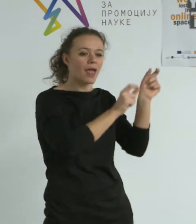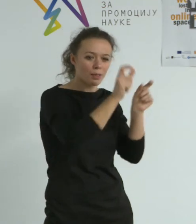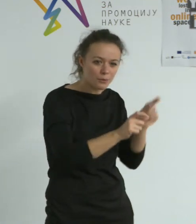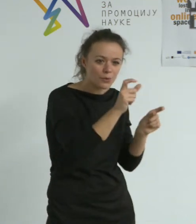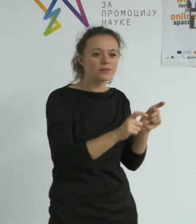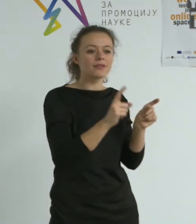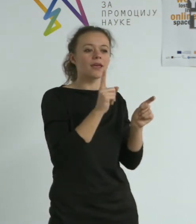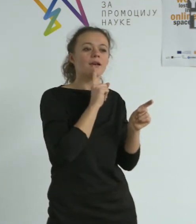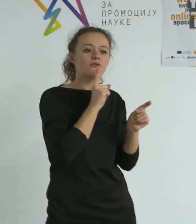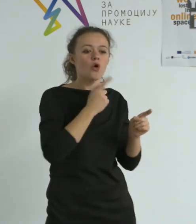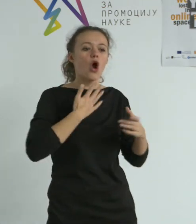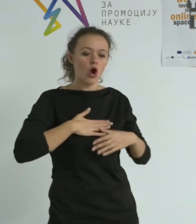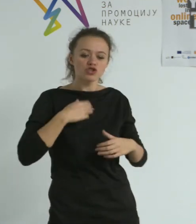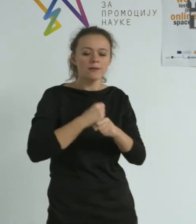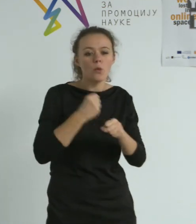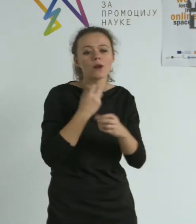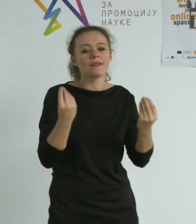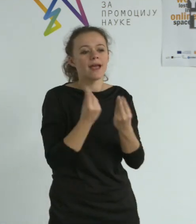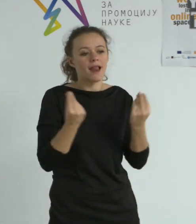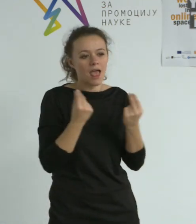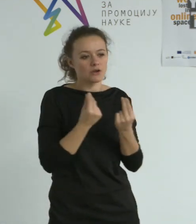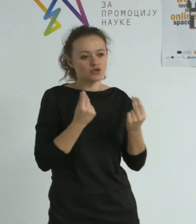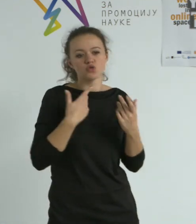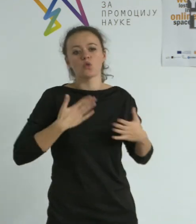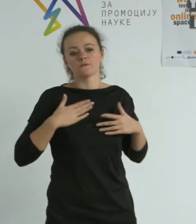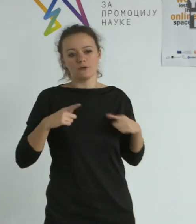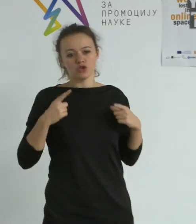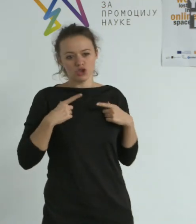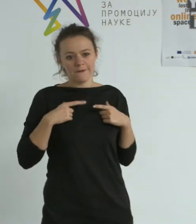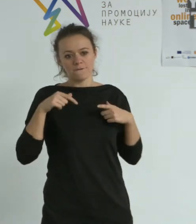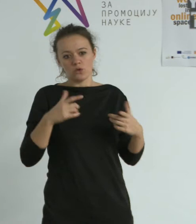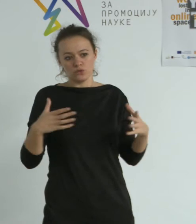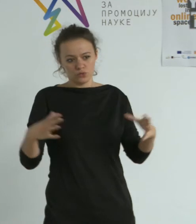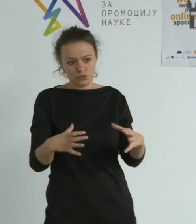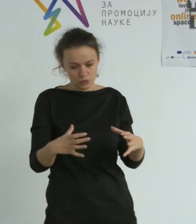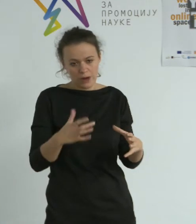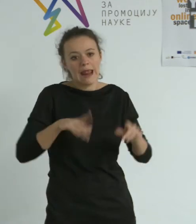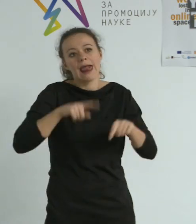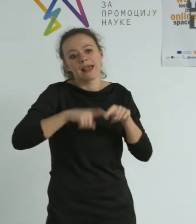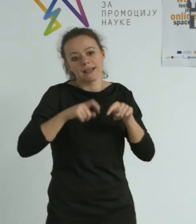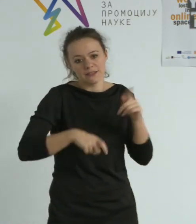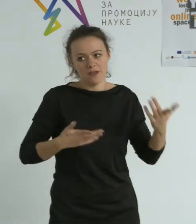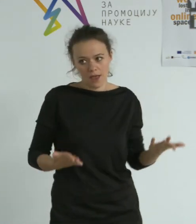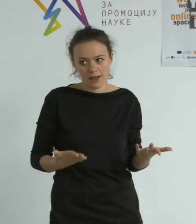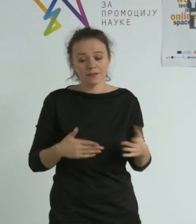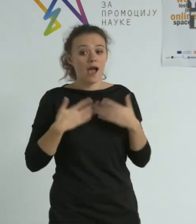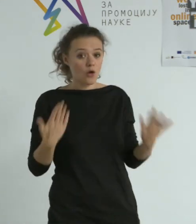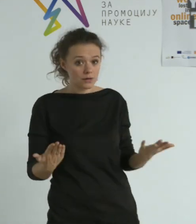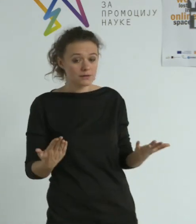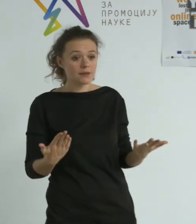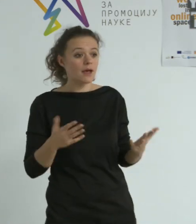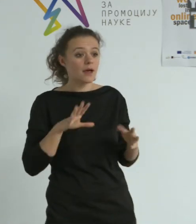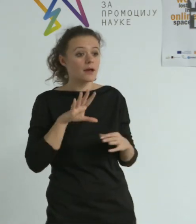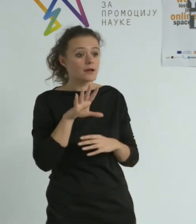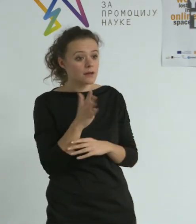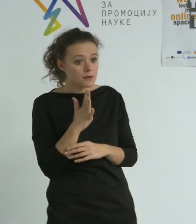to do something in their society and change things. So maybe do you have